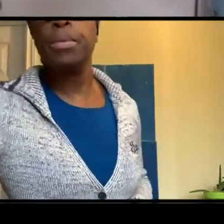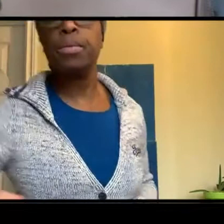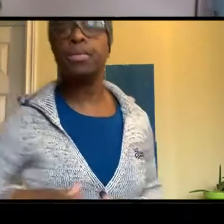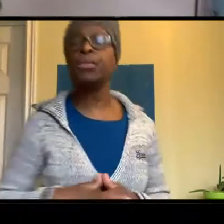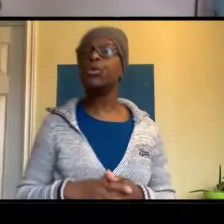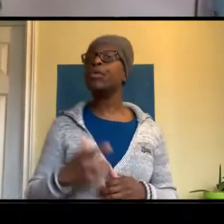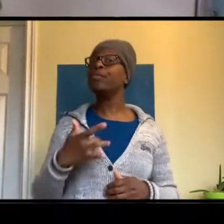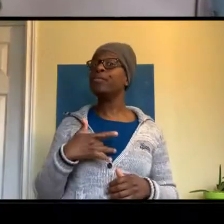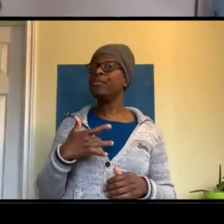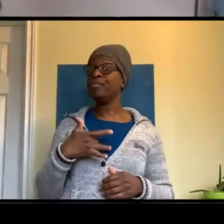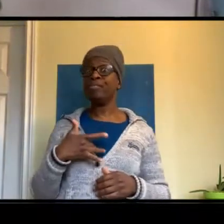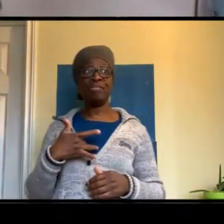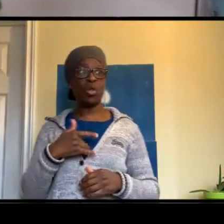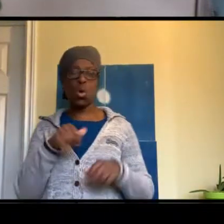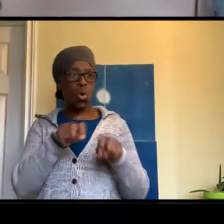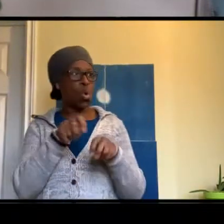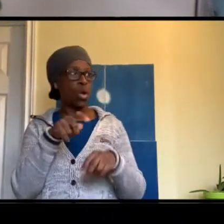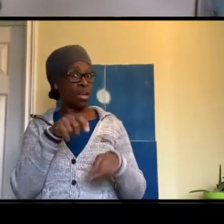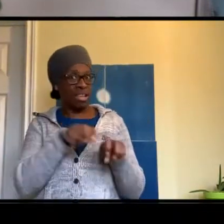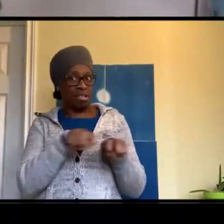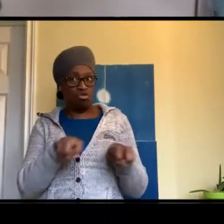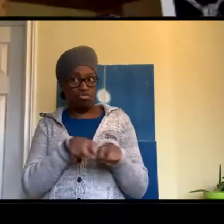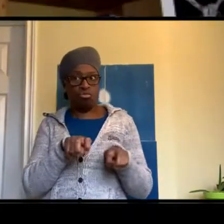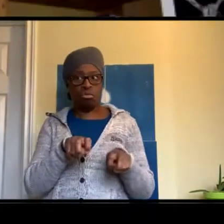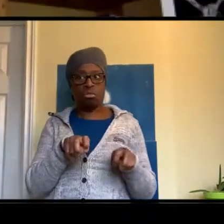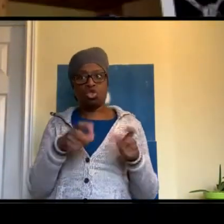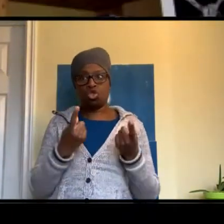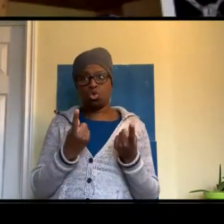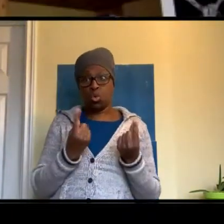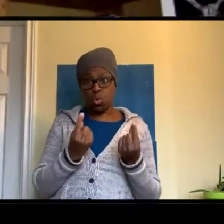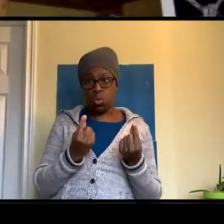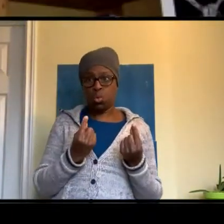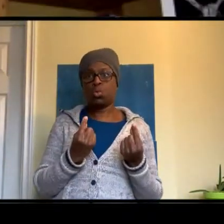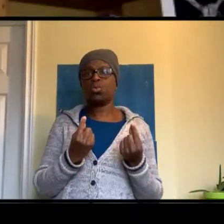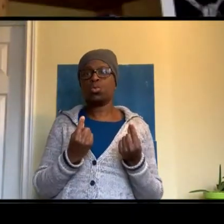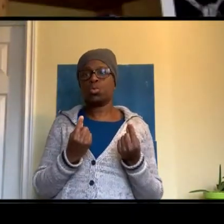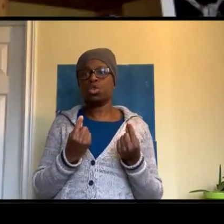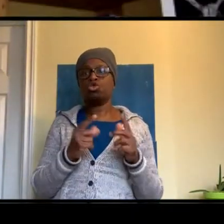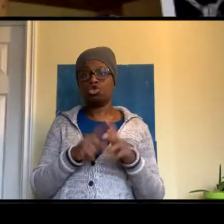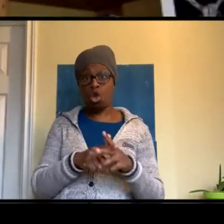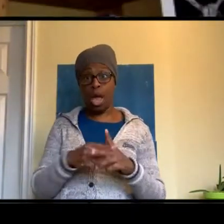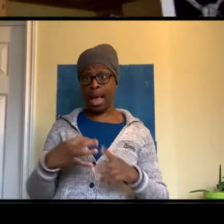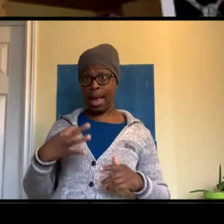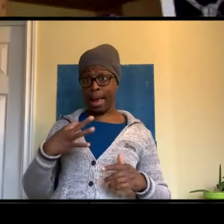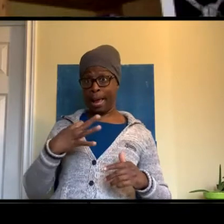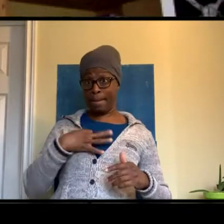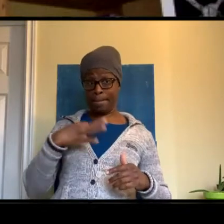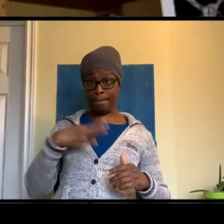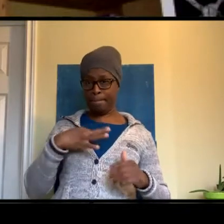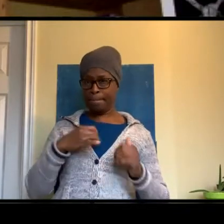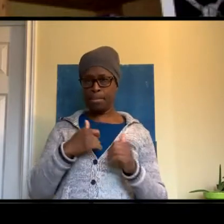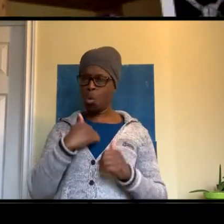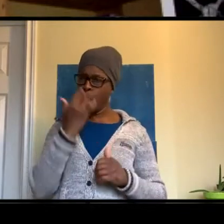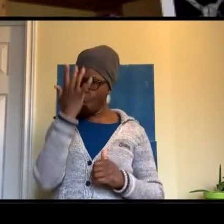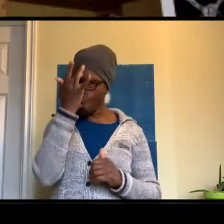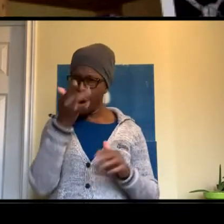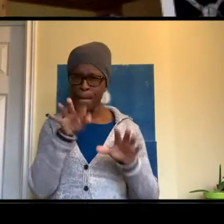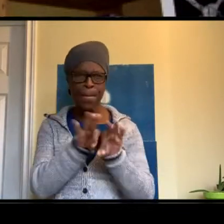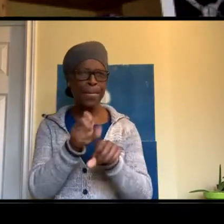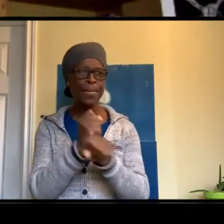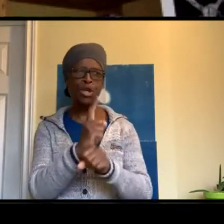behind the application? How important is that? I think it's really, really important with most applications for sure, because again, you really want to